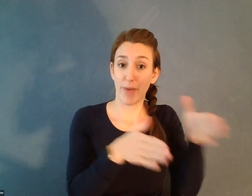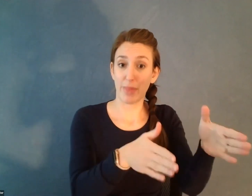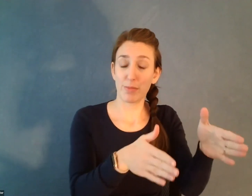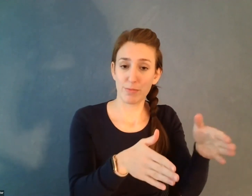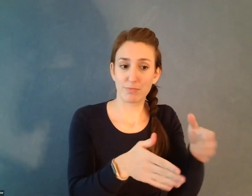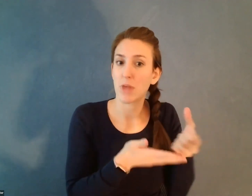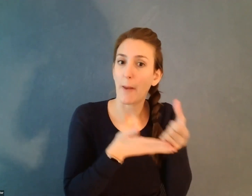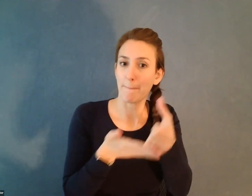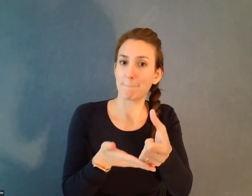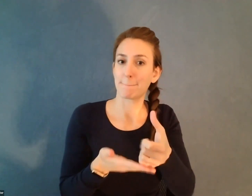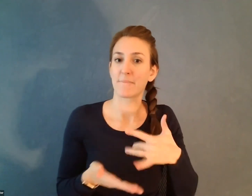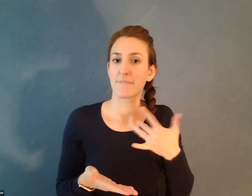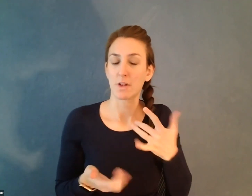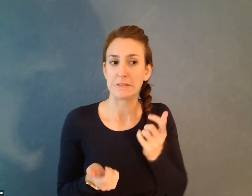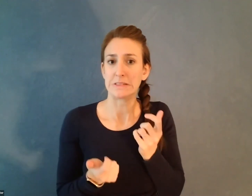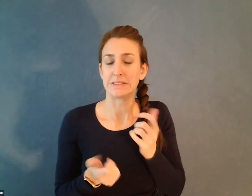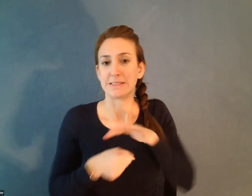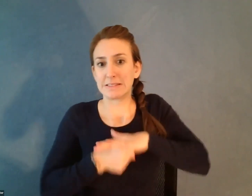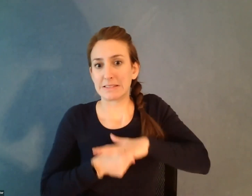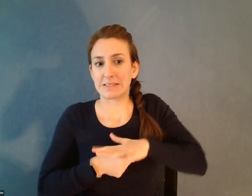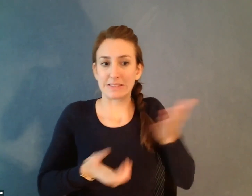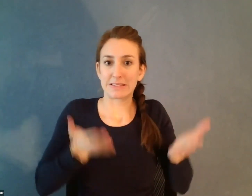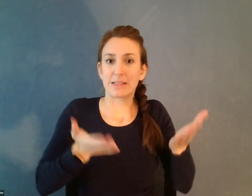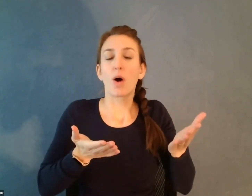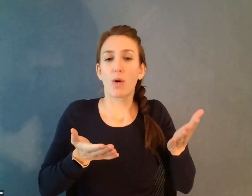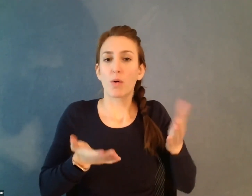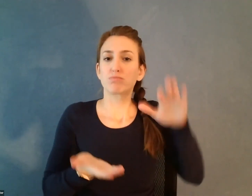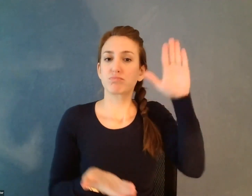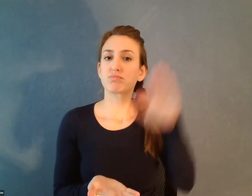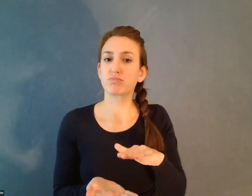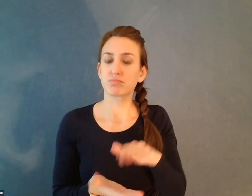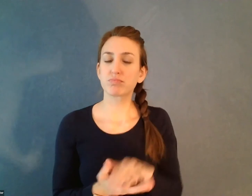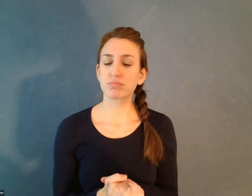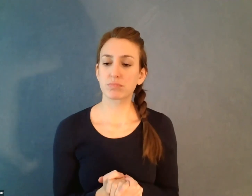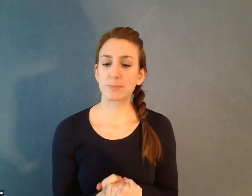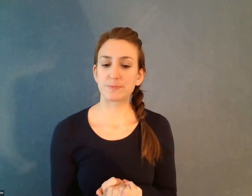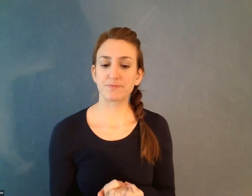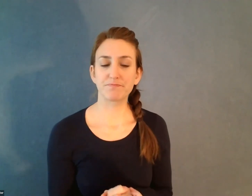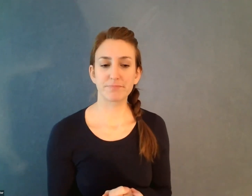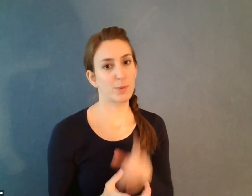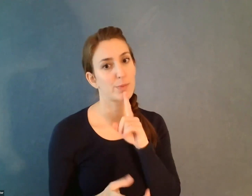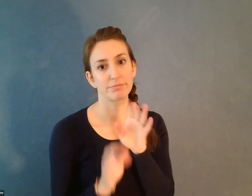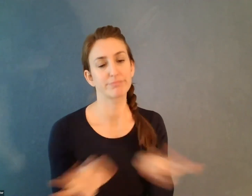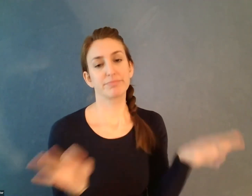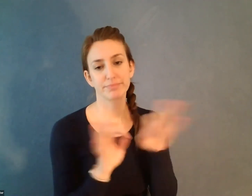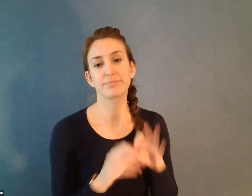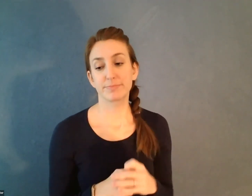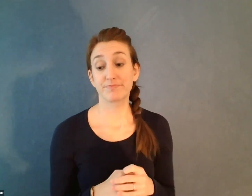why what is being done here is so important. And as far as diversity in the legal field, it is